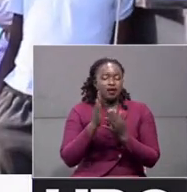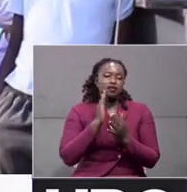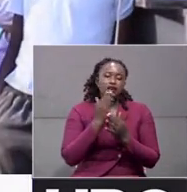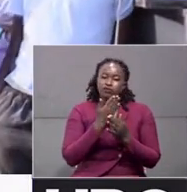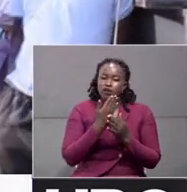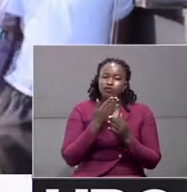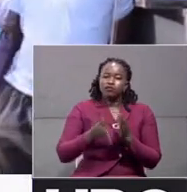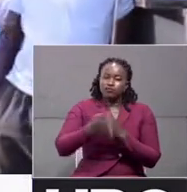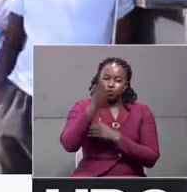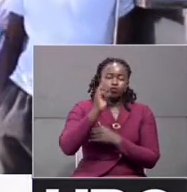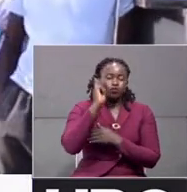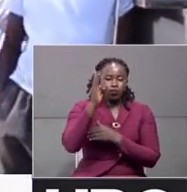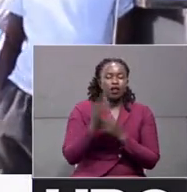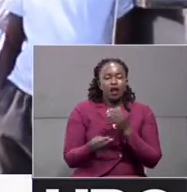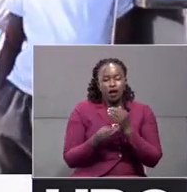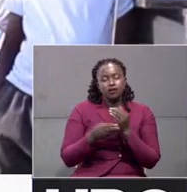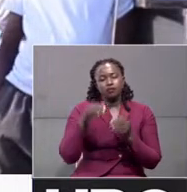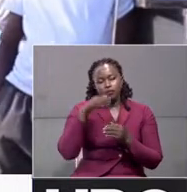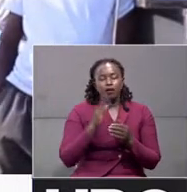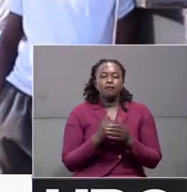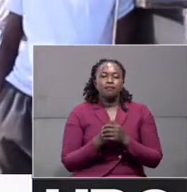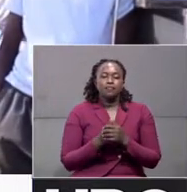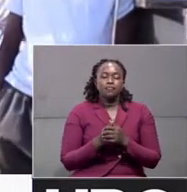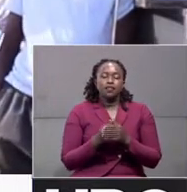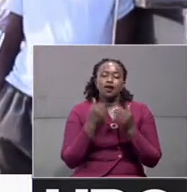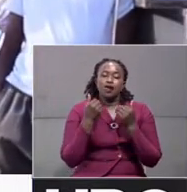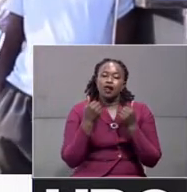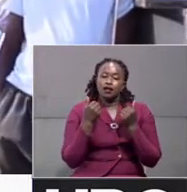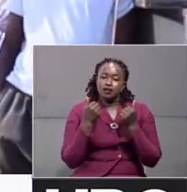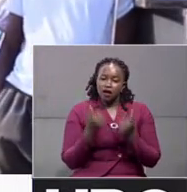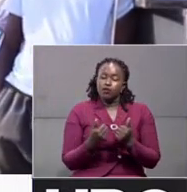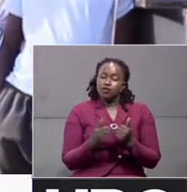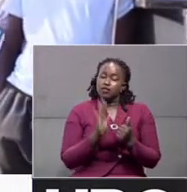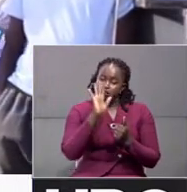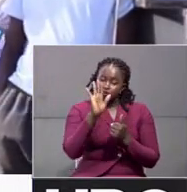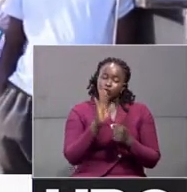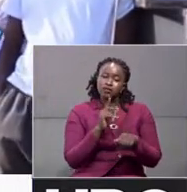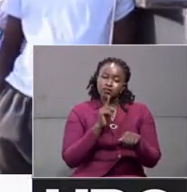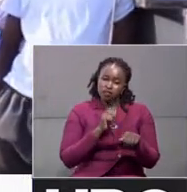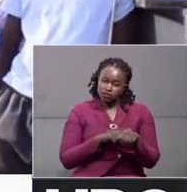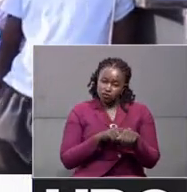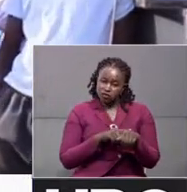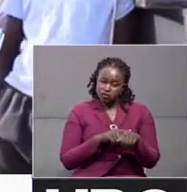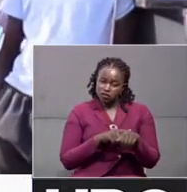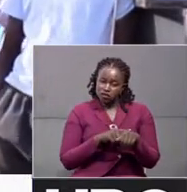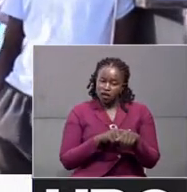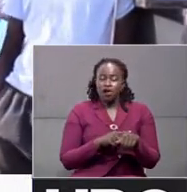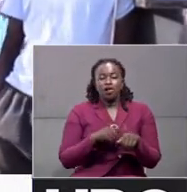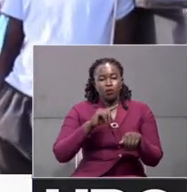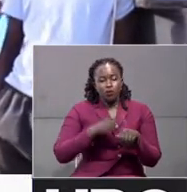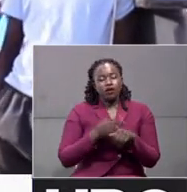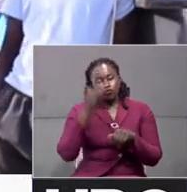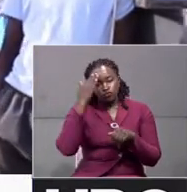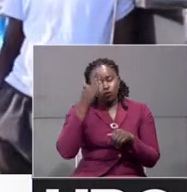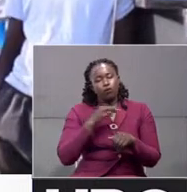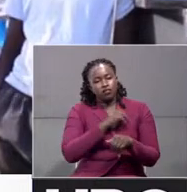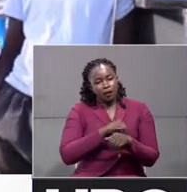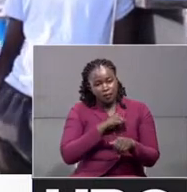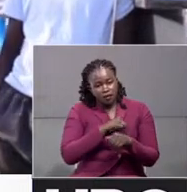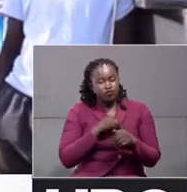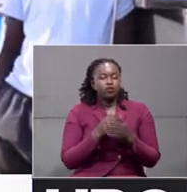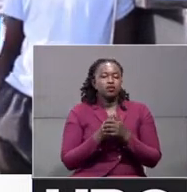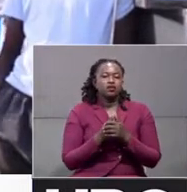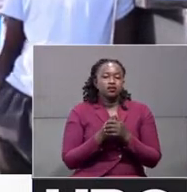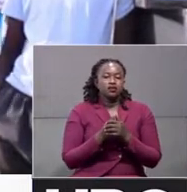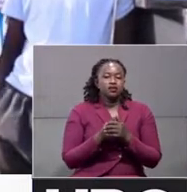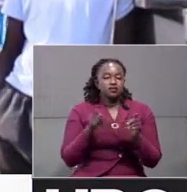add more. Says, when God says, yes, it is your season. When you know the mission, you know the reason,